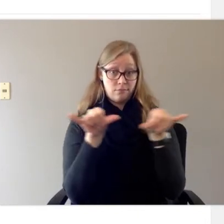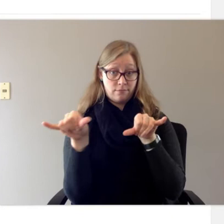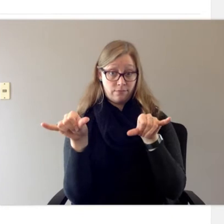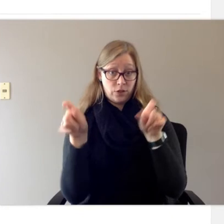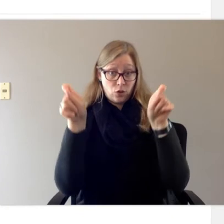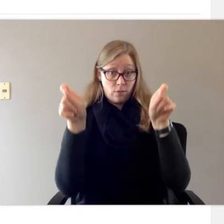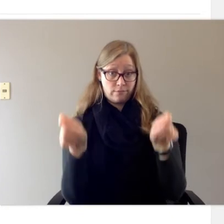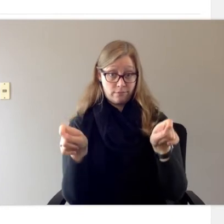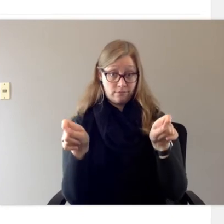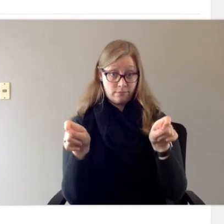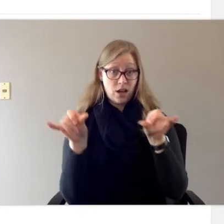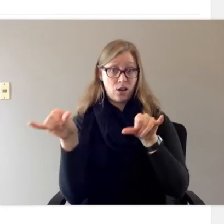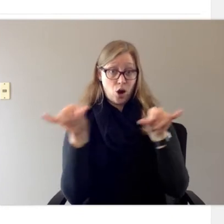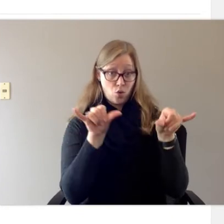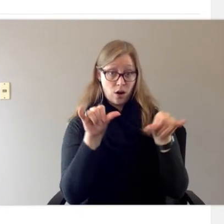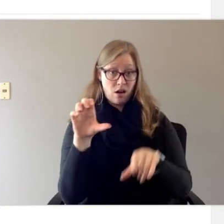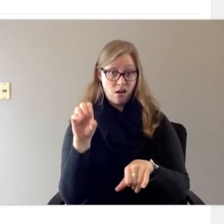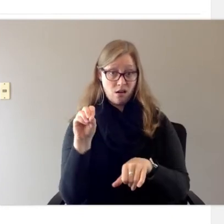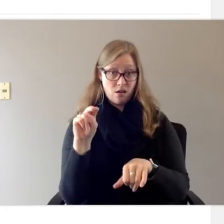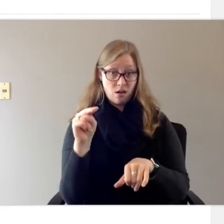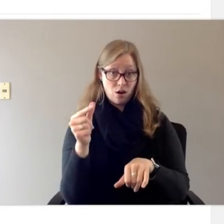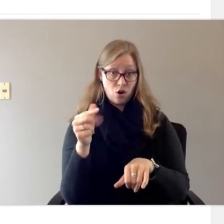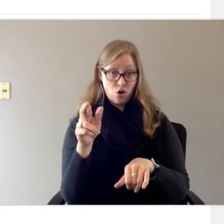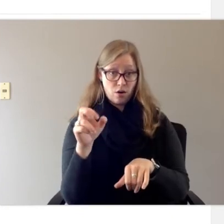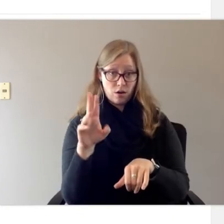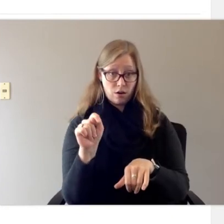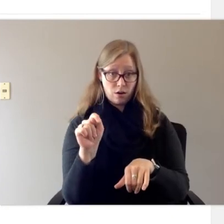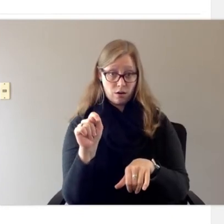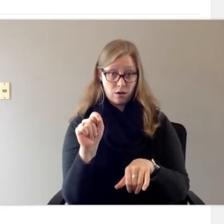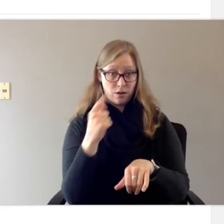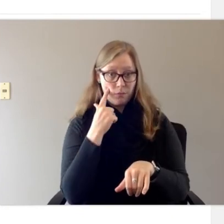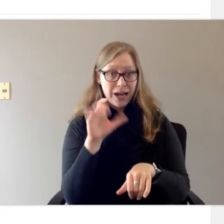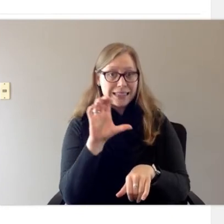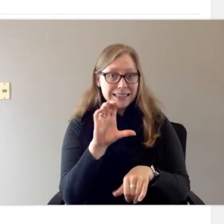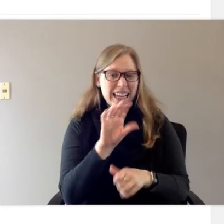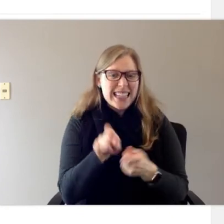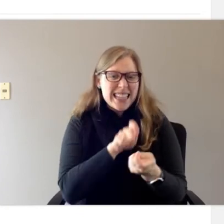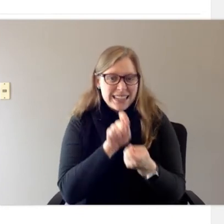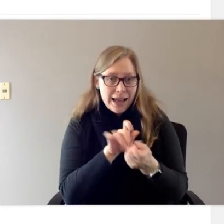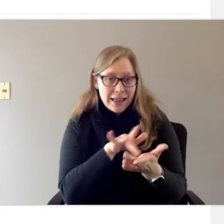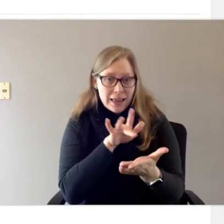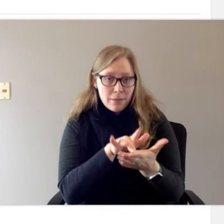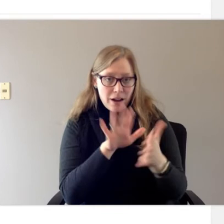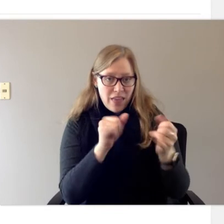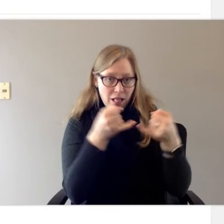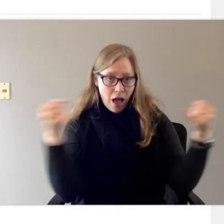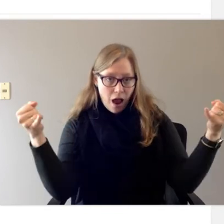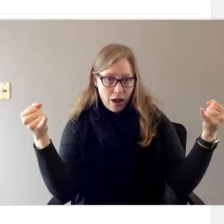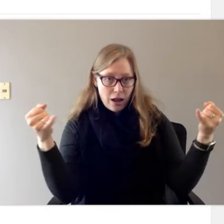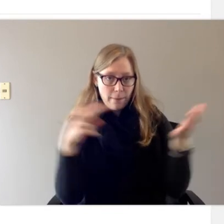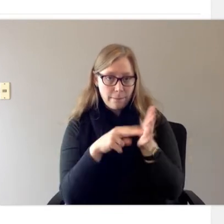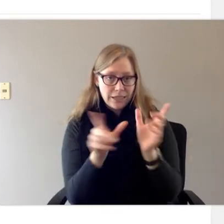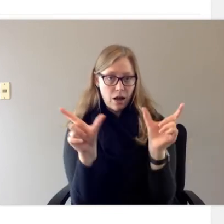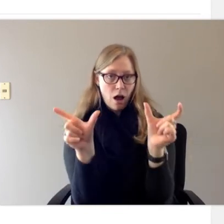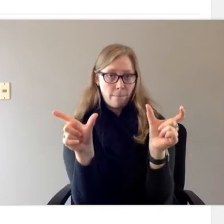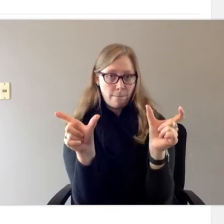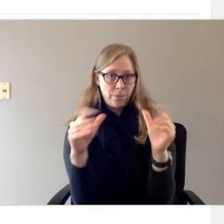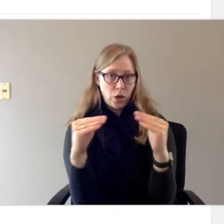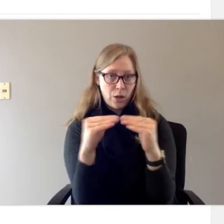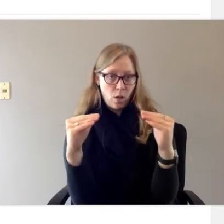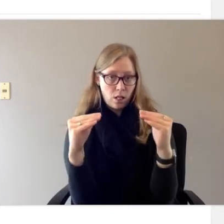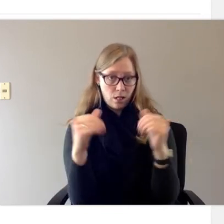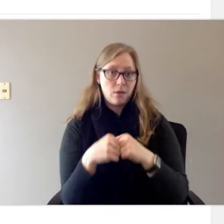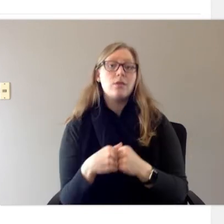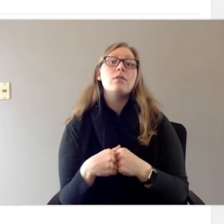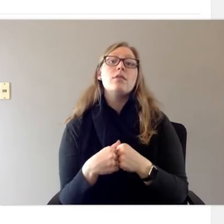congruent because I know this point C is exactly in the middle of that line segment. We also know the same thing is true for the